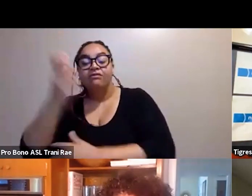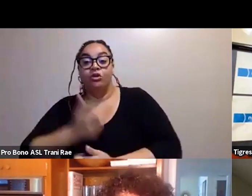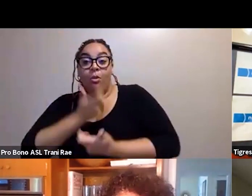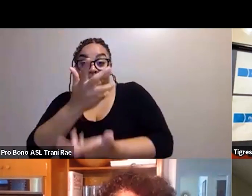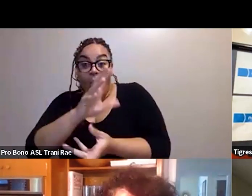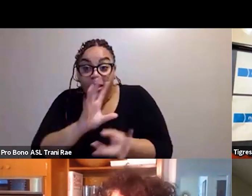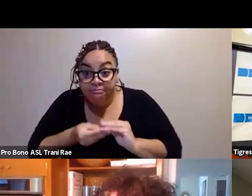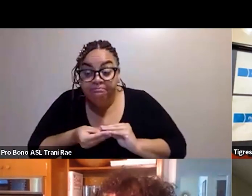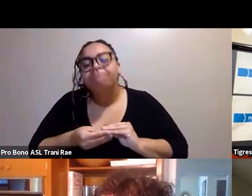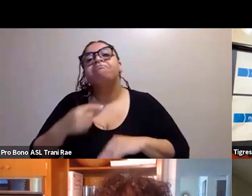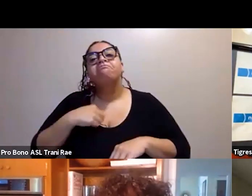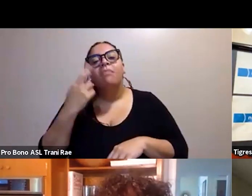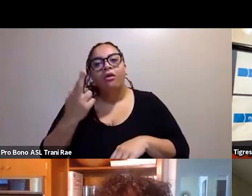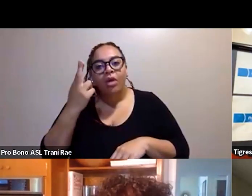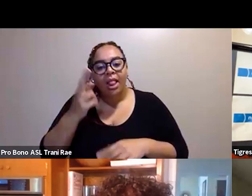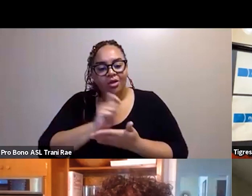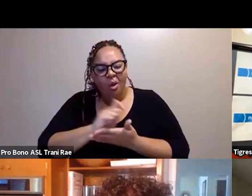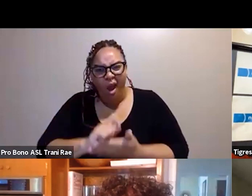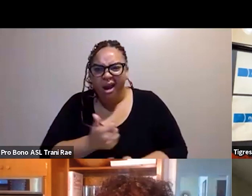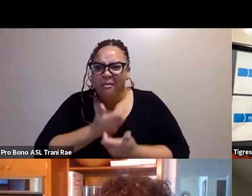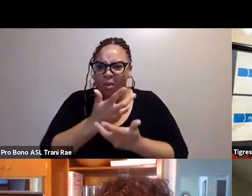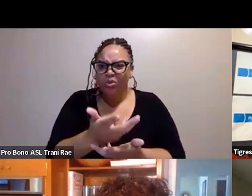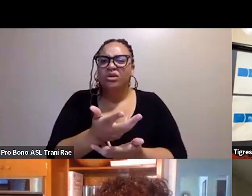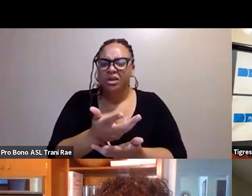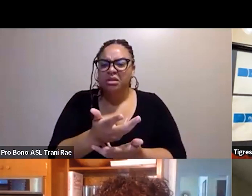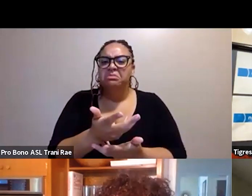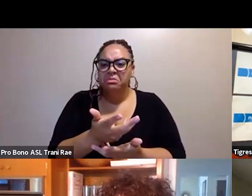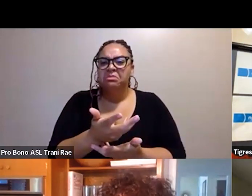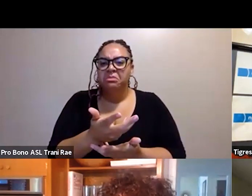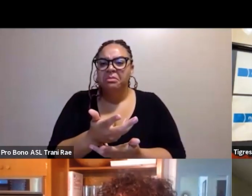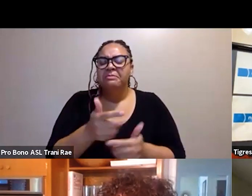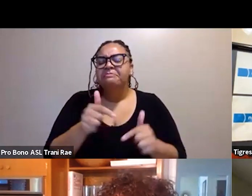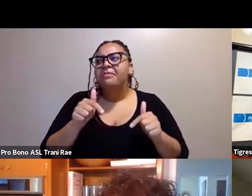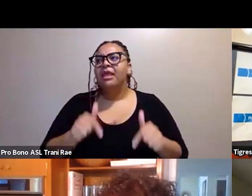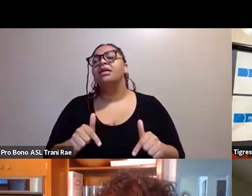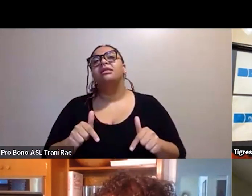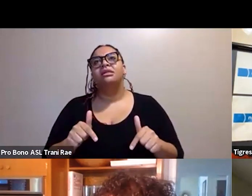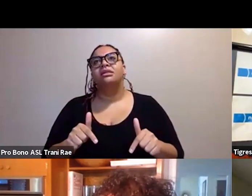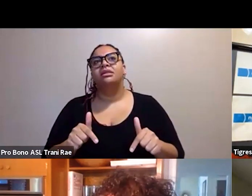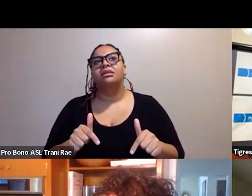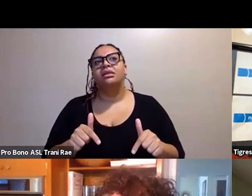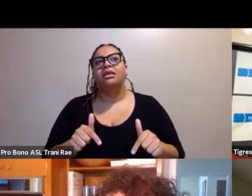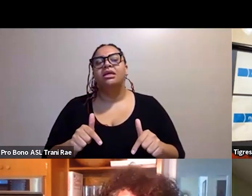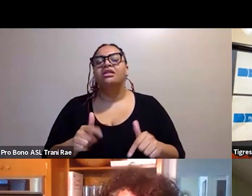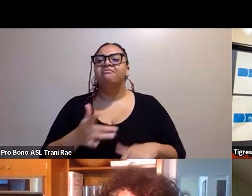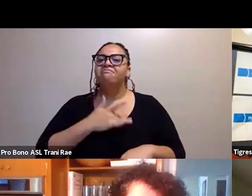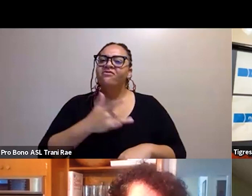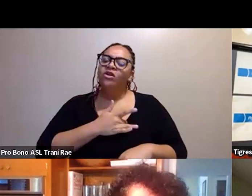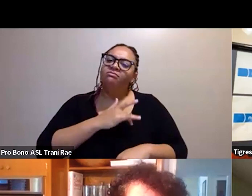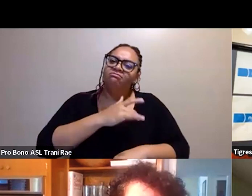have found in writing that poetry this really, for me, empowering